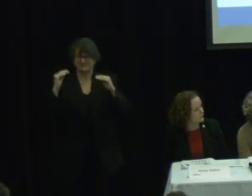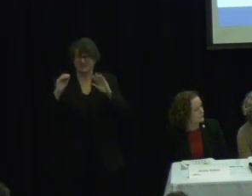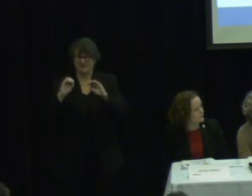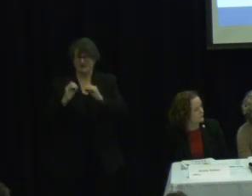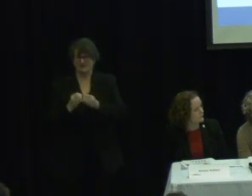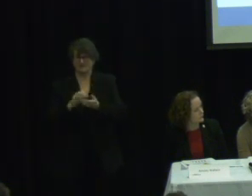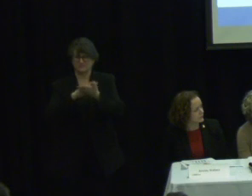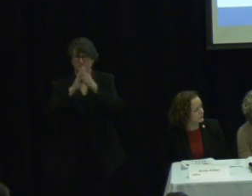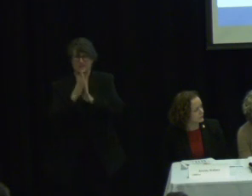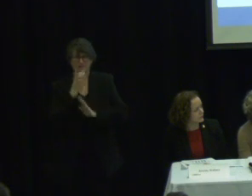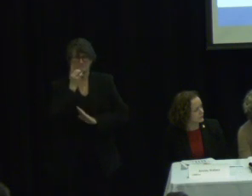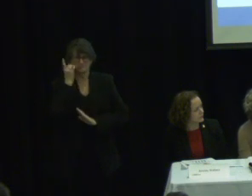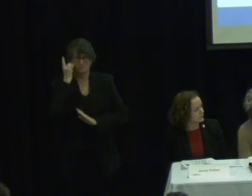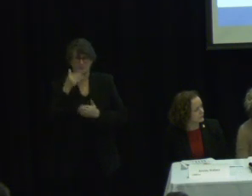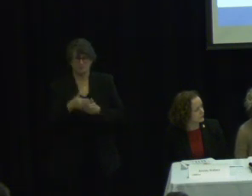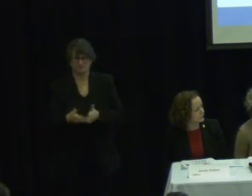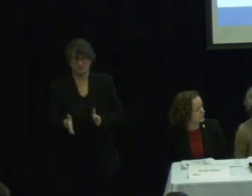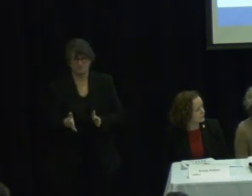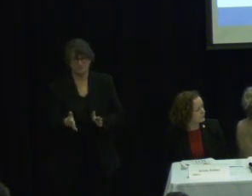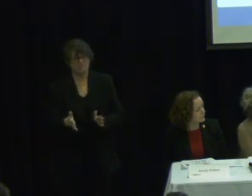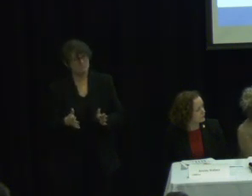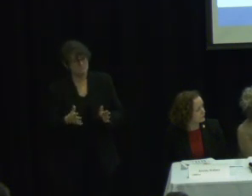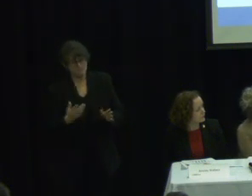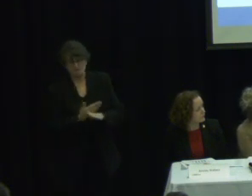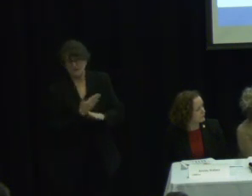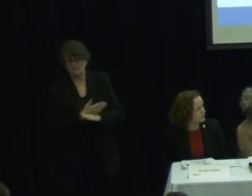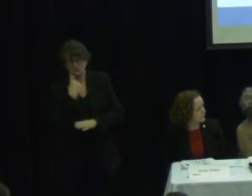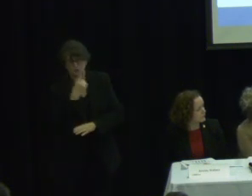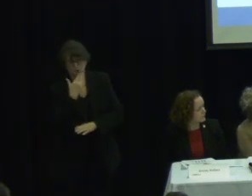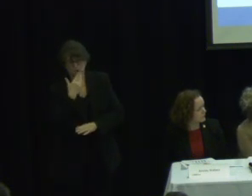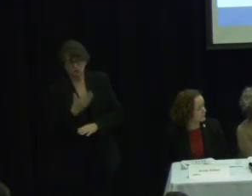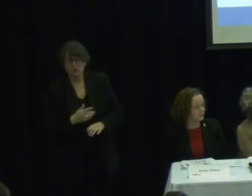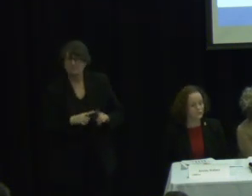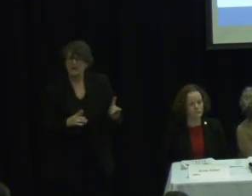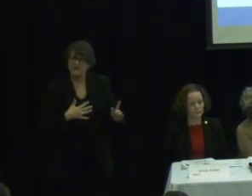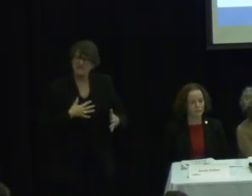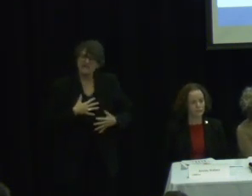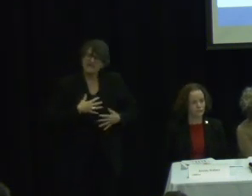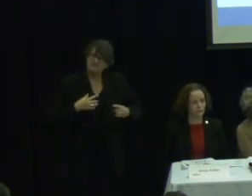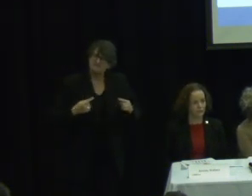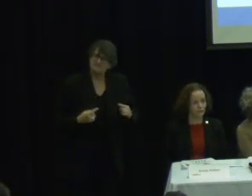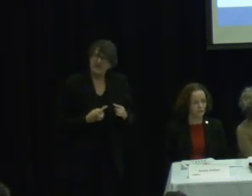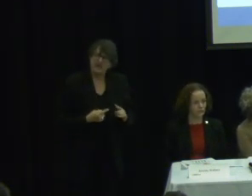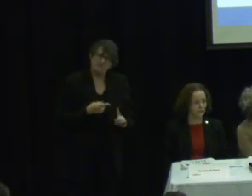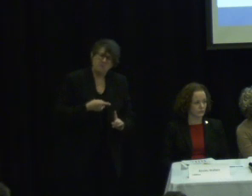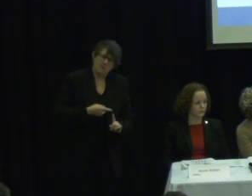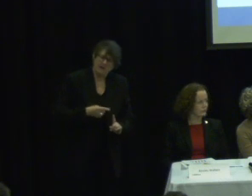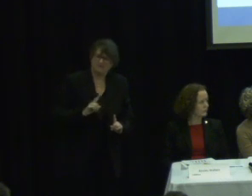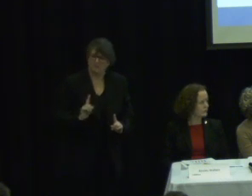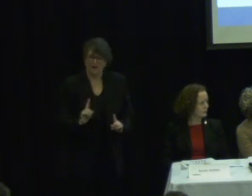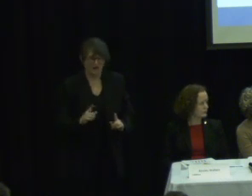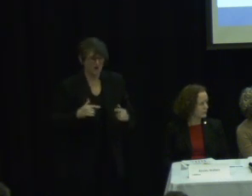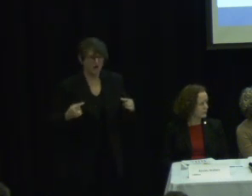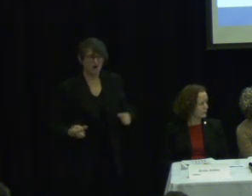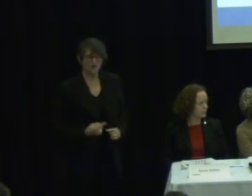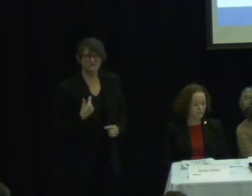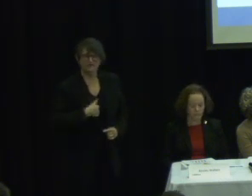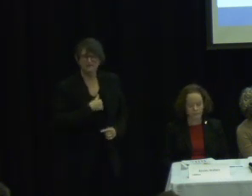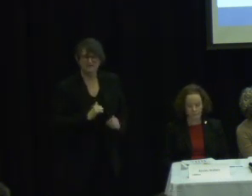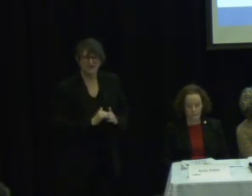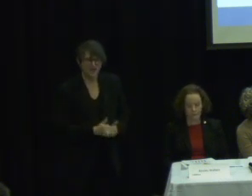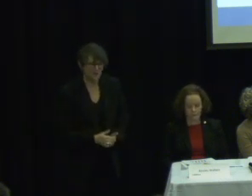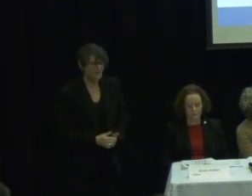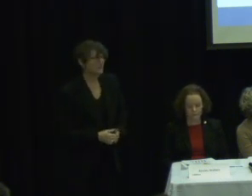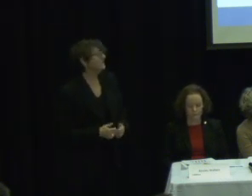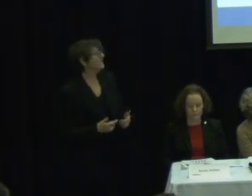good. The renovations look good. But we know that we have a pain point on a retention side because we put students in some pretty tight quarters in